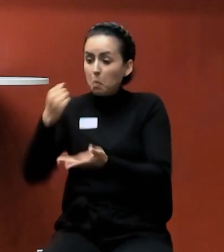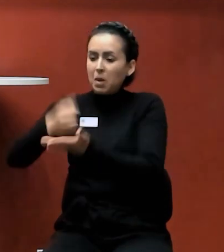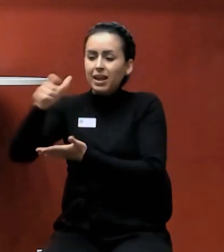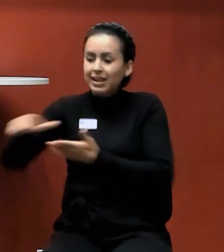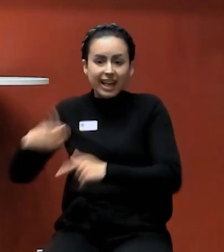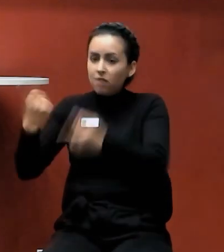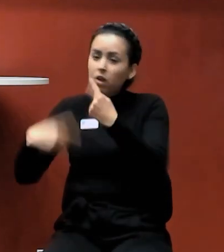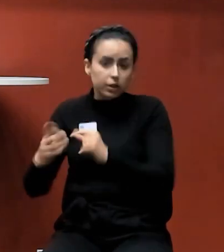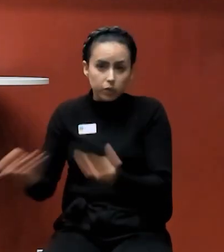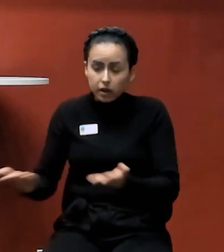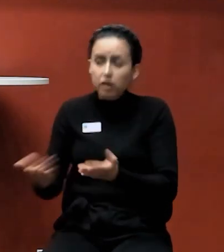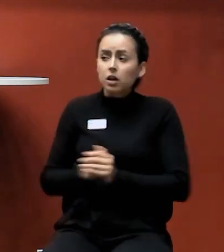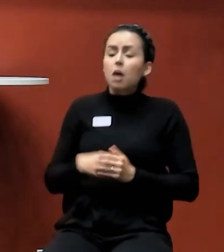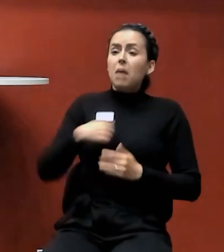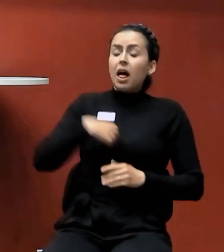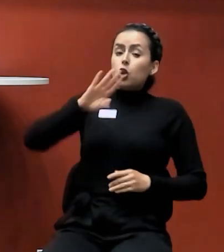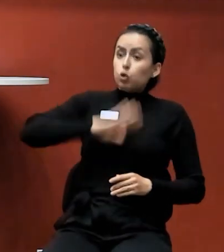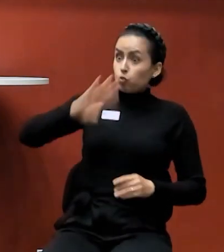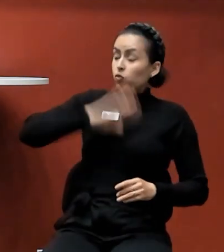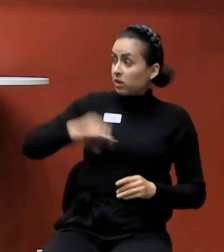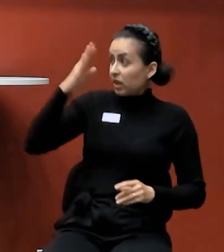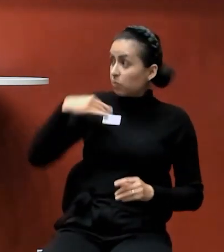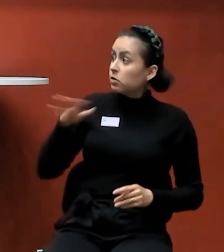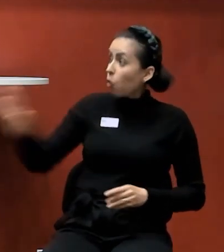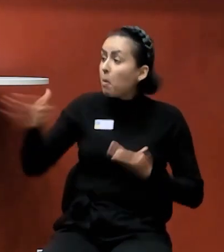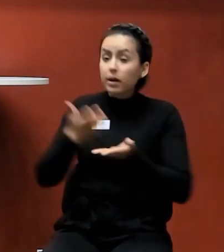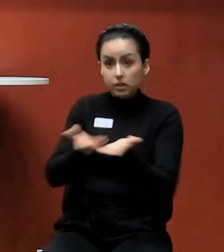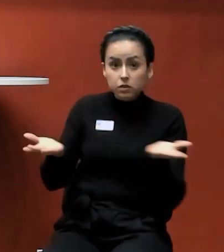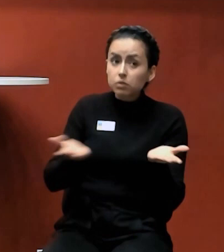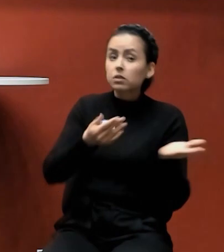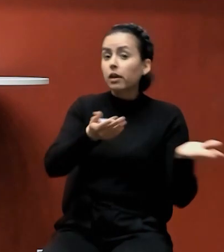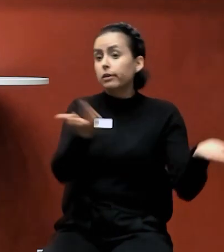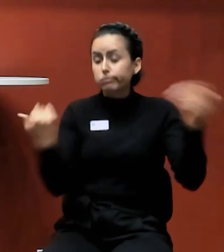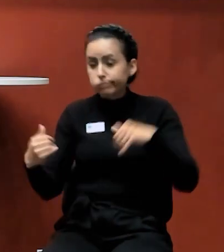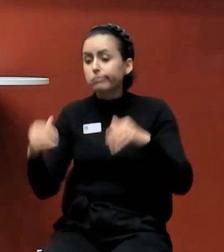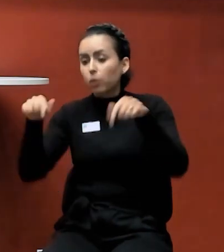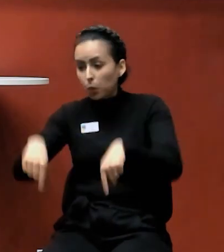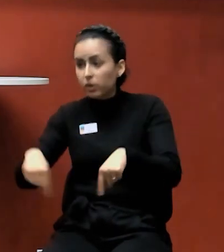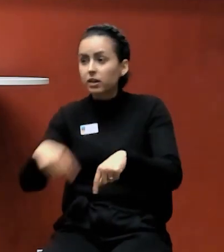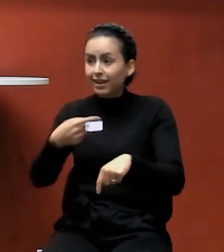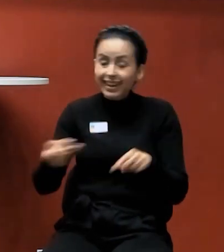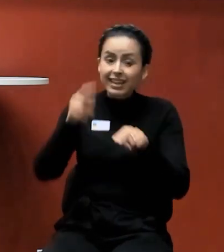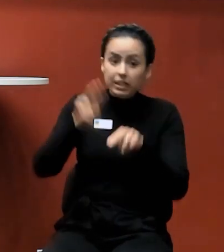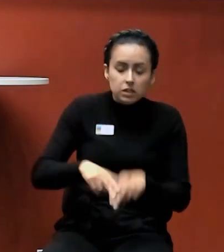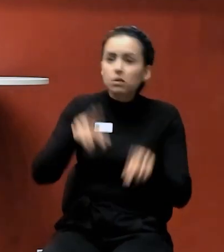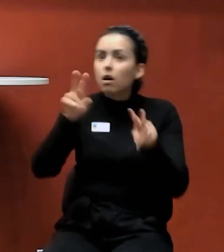thing. Like, I'm glad these people came to your show. I'm glad you invited them, and they came, and they sat, and they